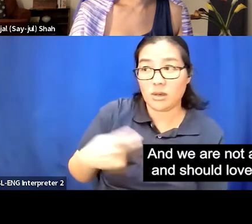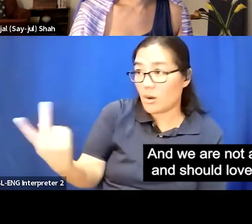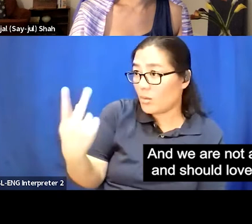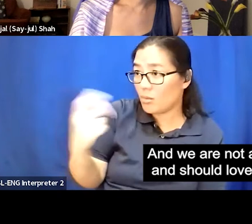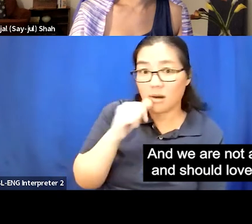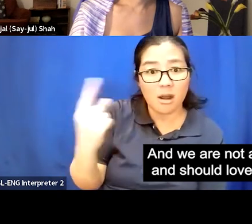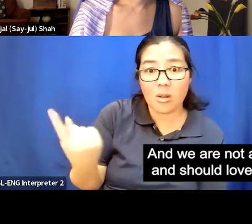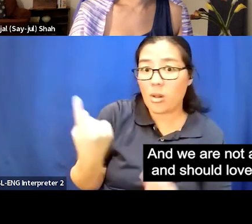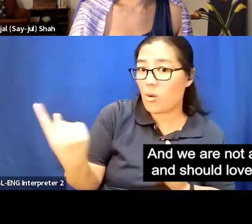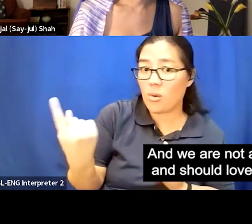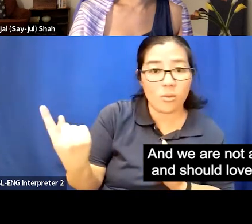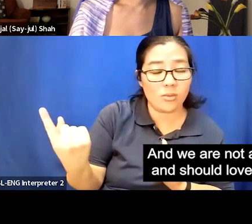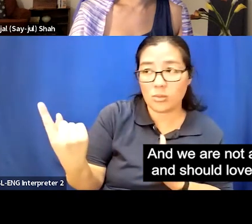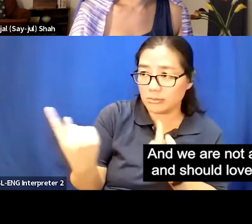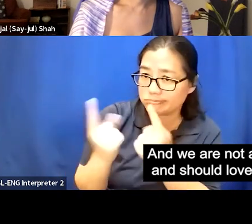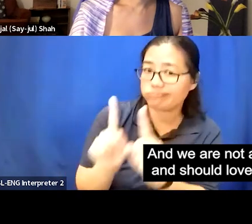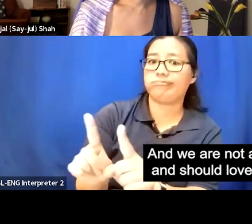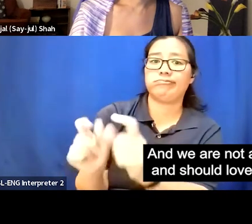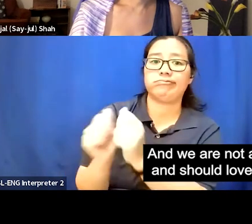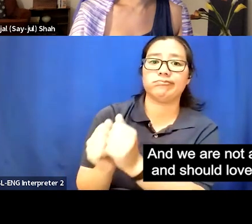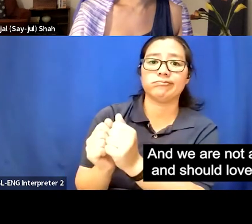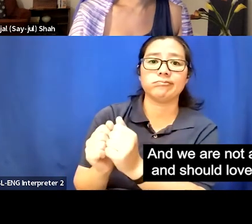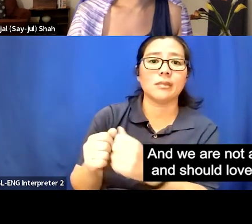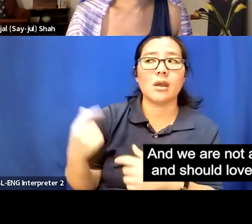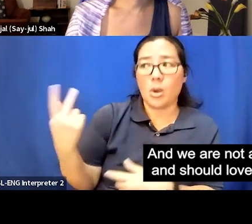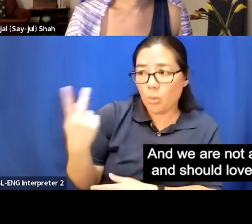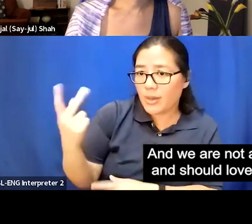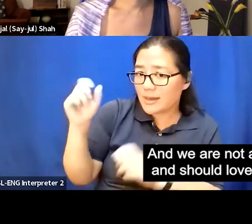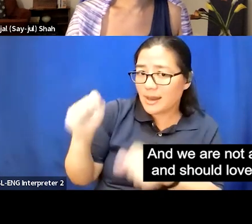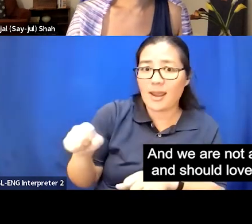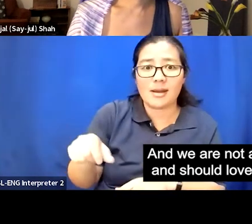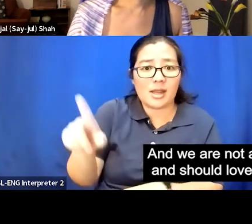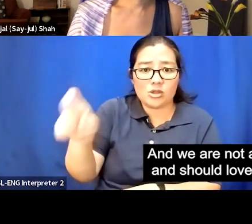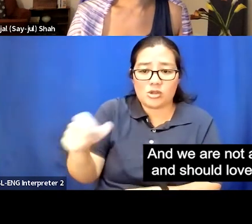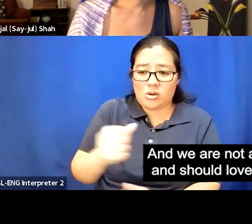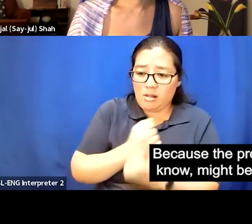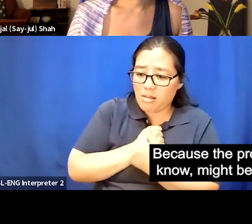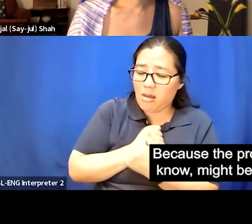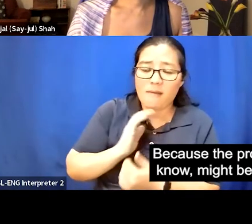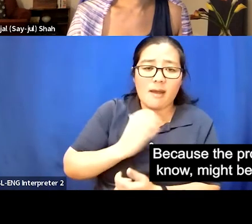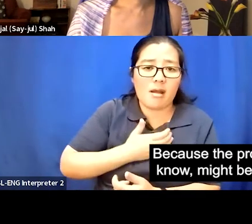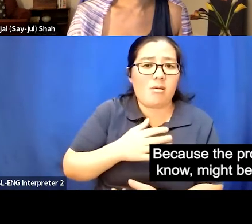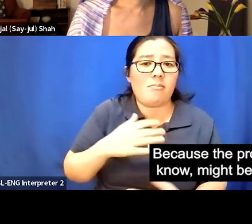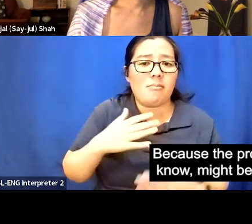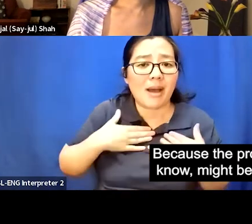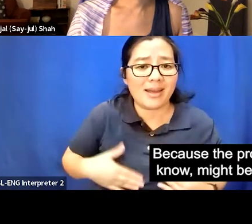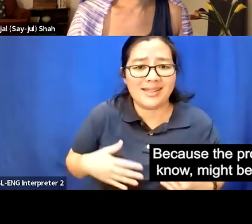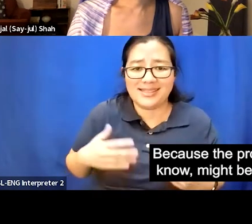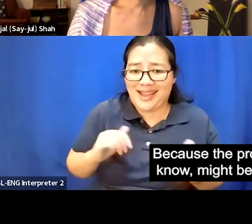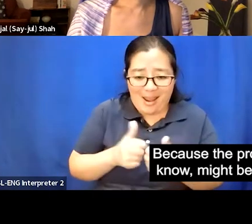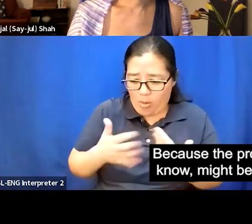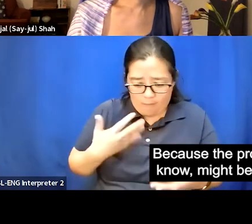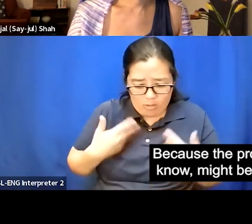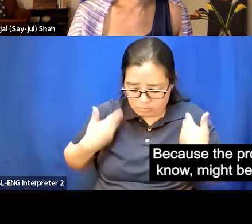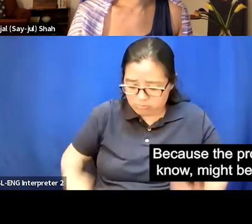this. And we can and should love our bodies as they are, because